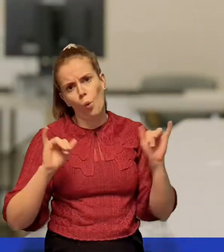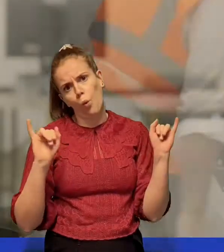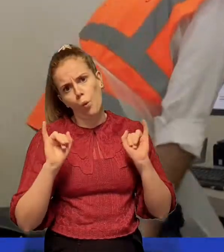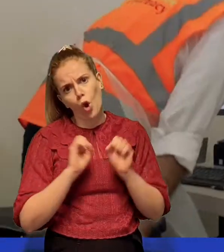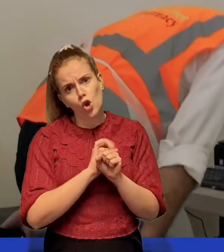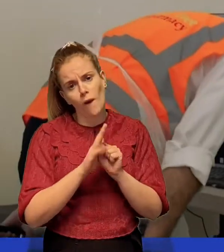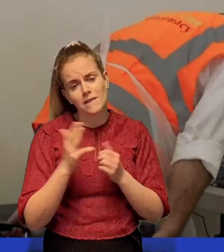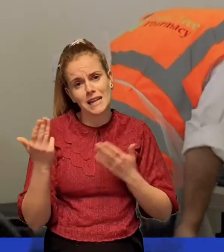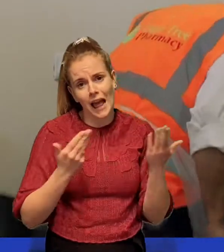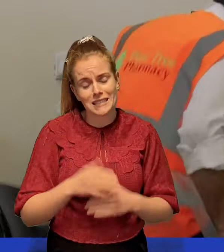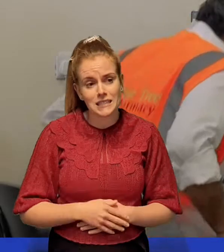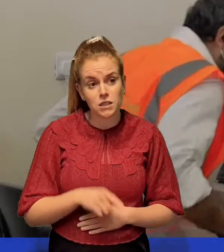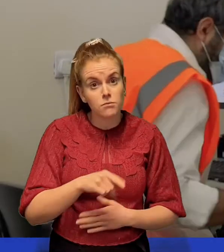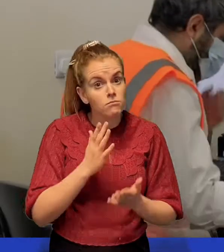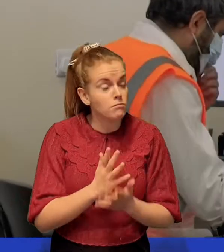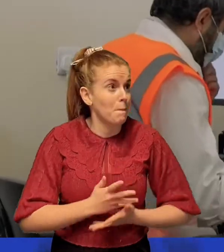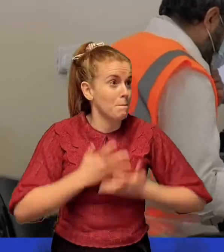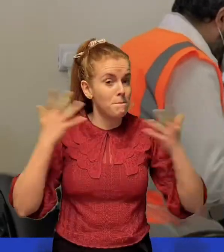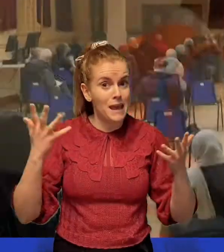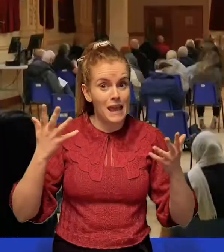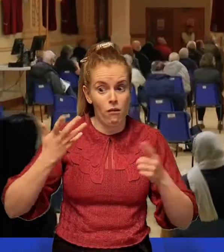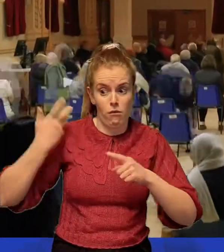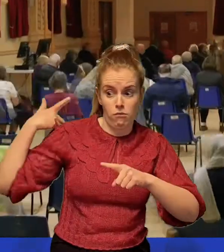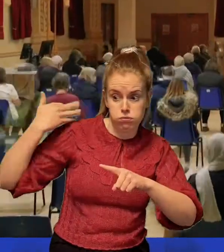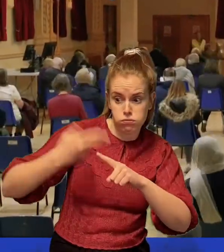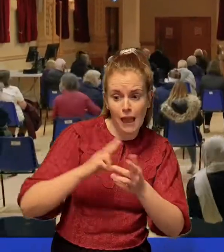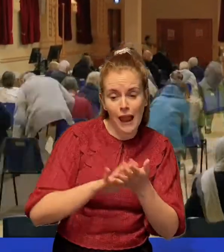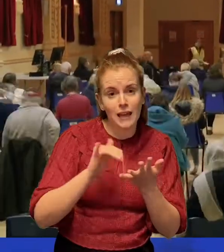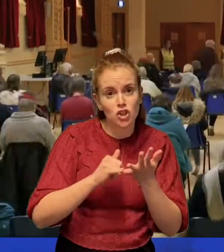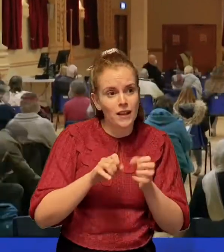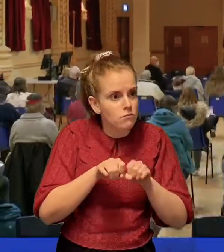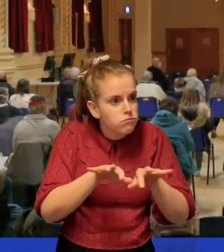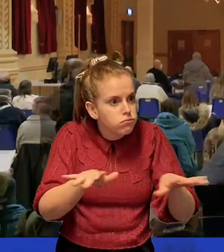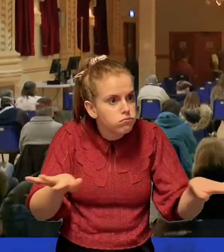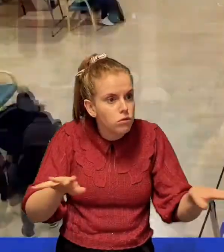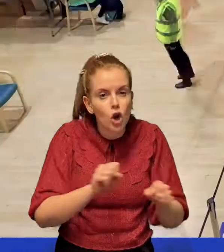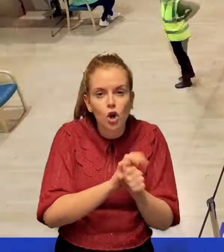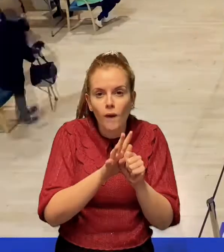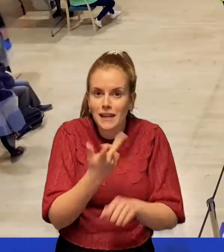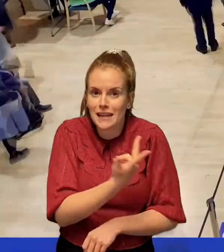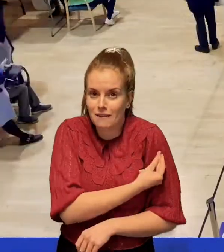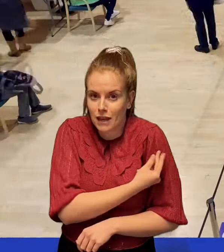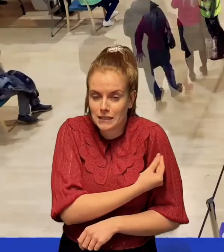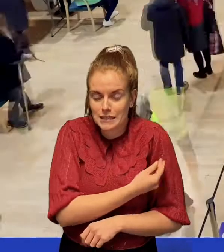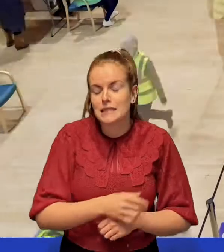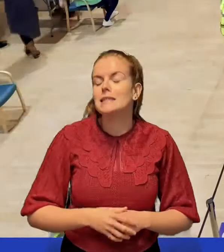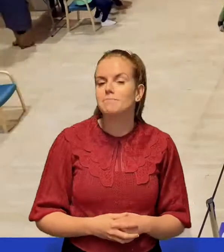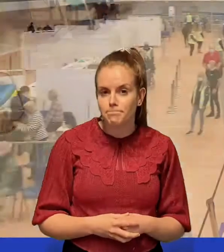infection from COVID-19 in what is the biggest vaccination programme in the history of the NHS.